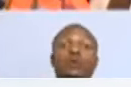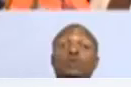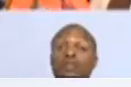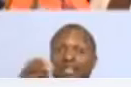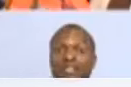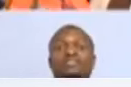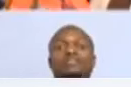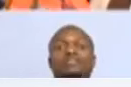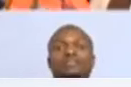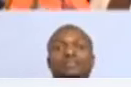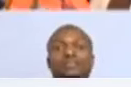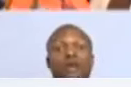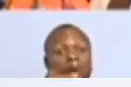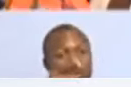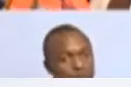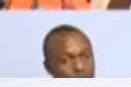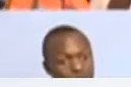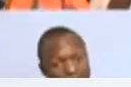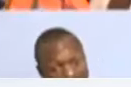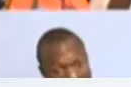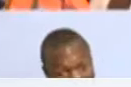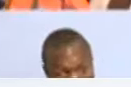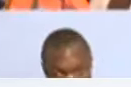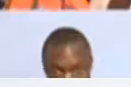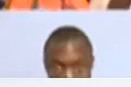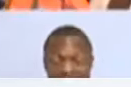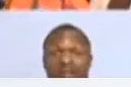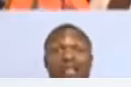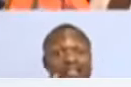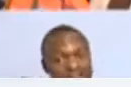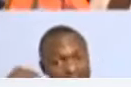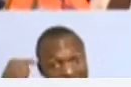In addition to what we've articulated, Madam Speaker,